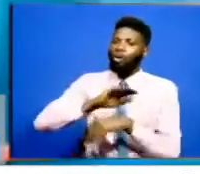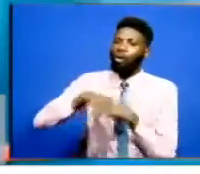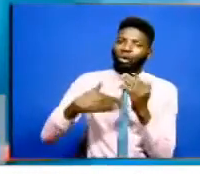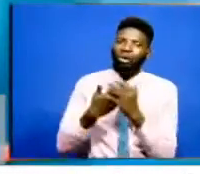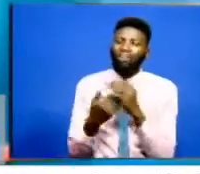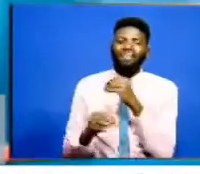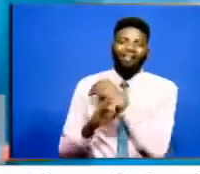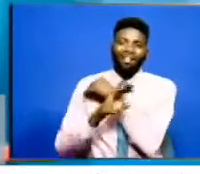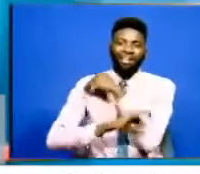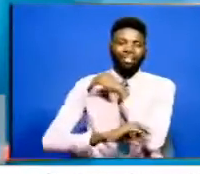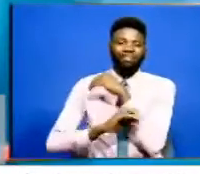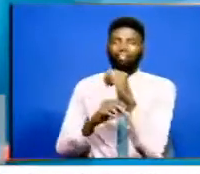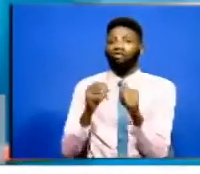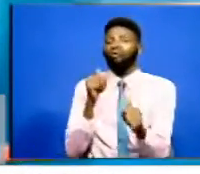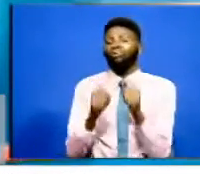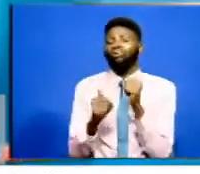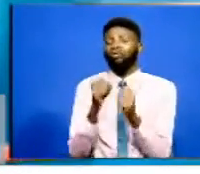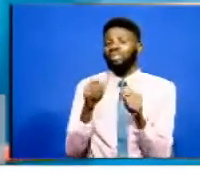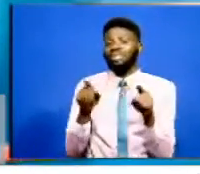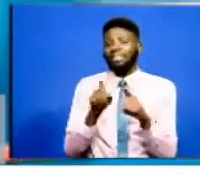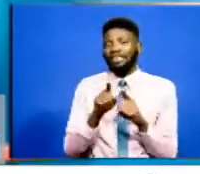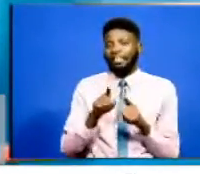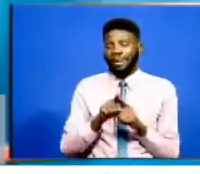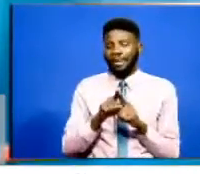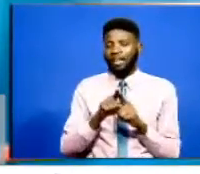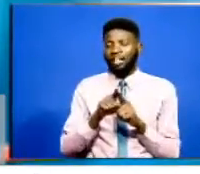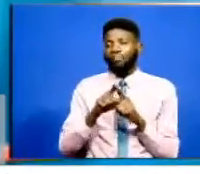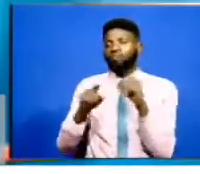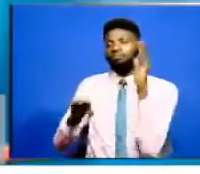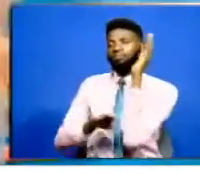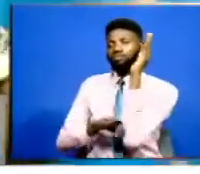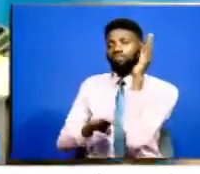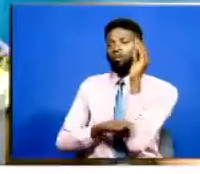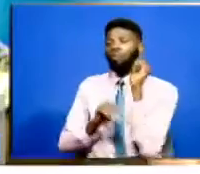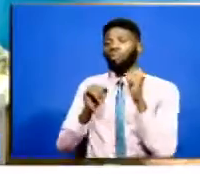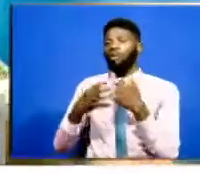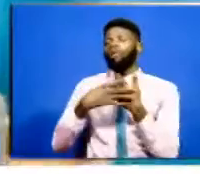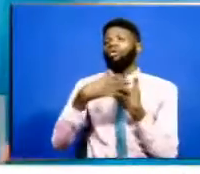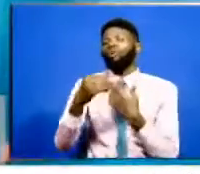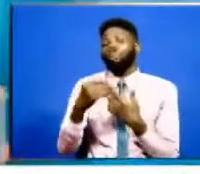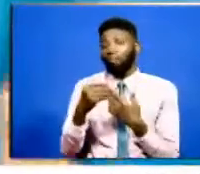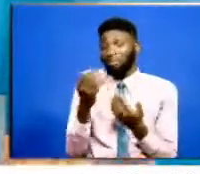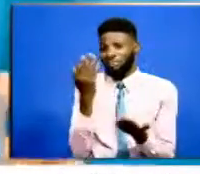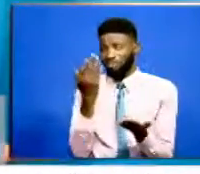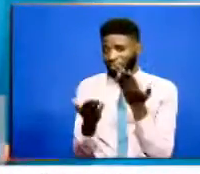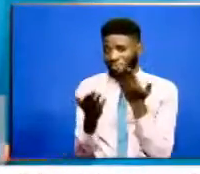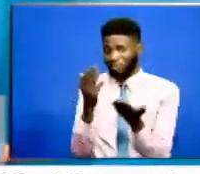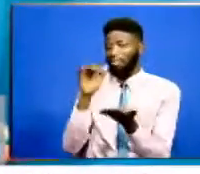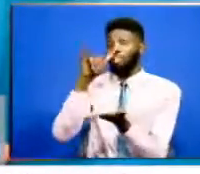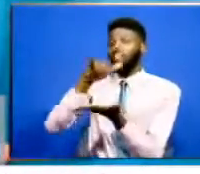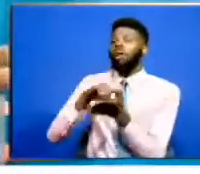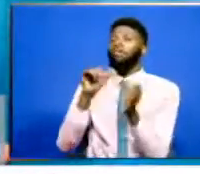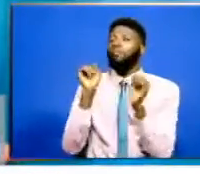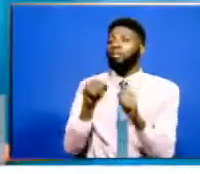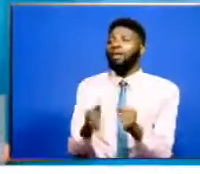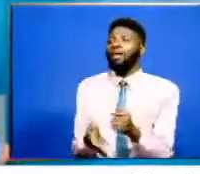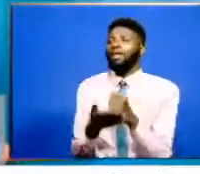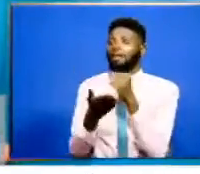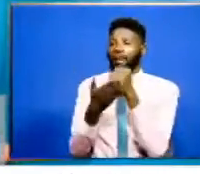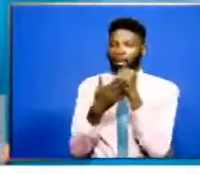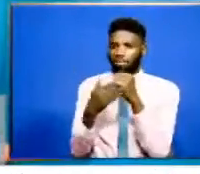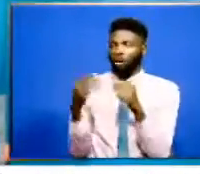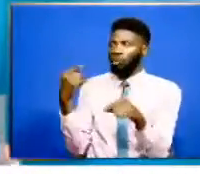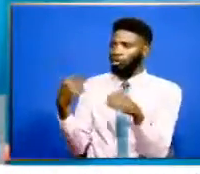lagging behind to emulate those countries who have succeeded. Maybe that can also create a kind of